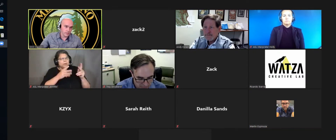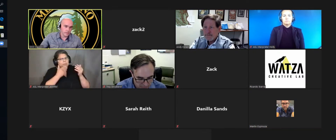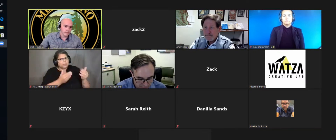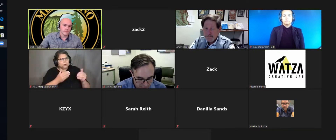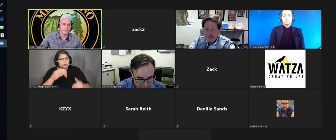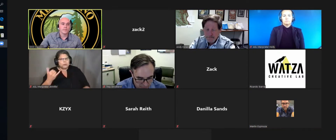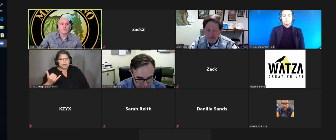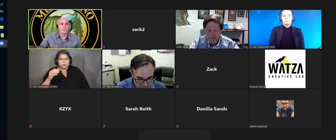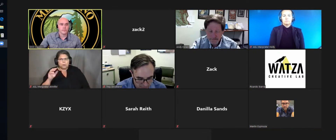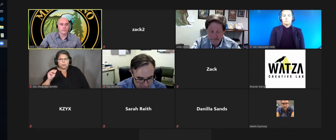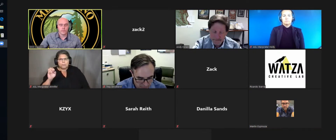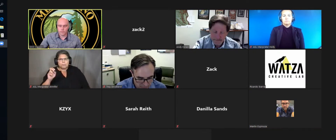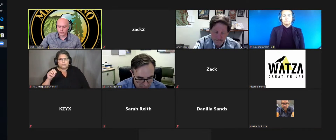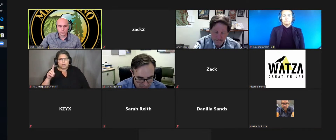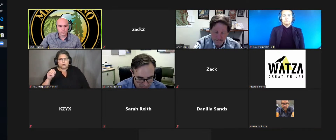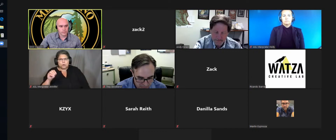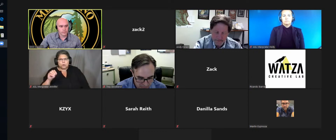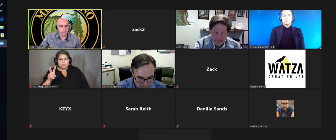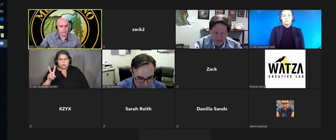Voice.